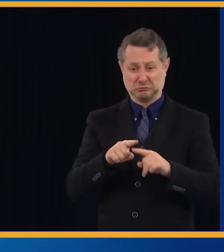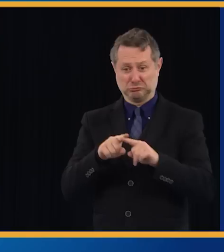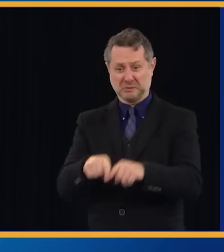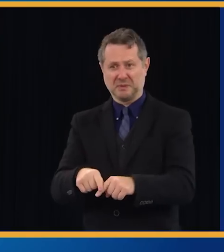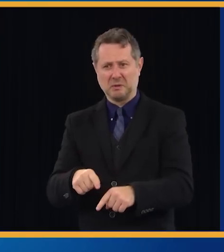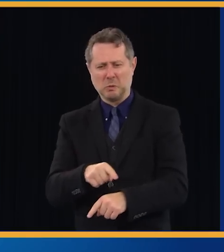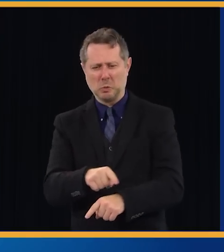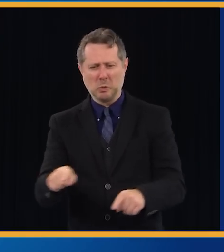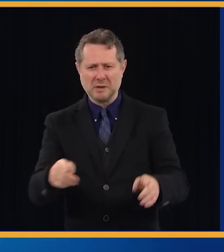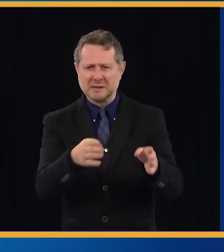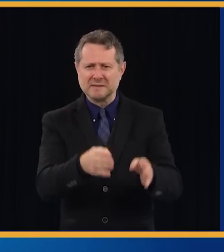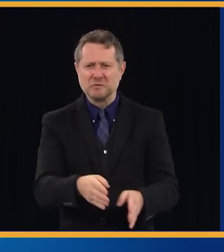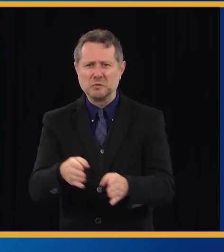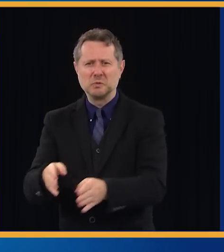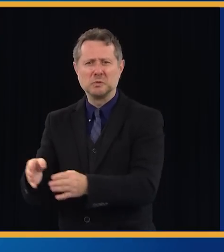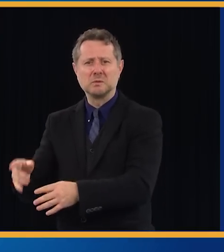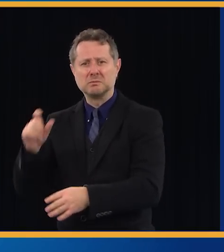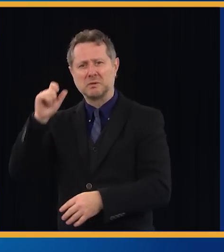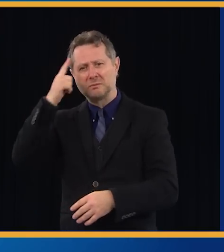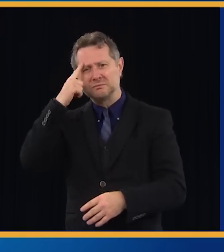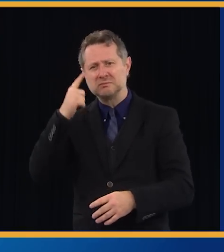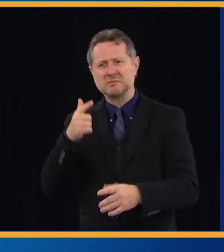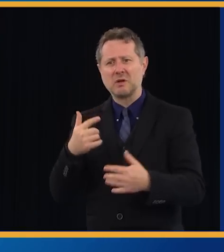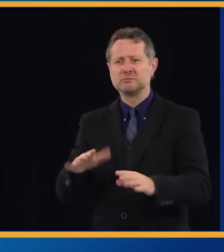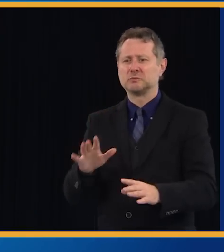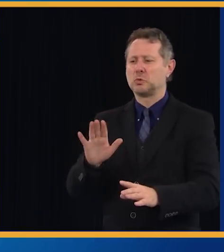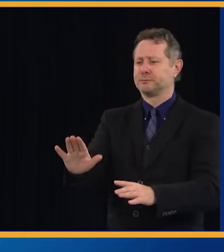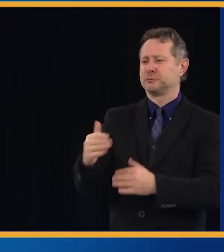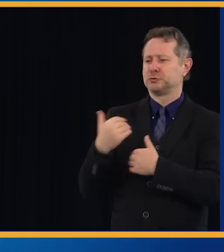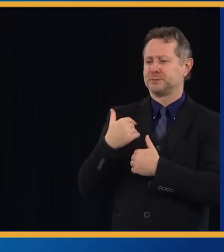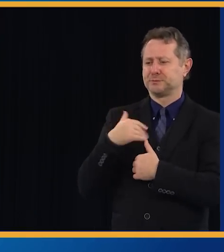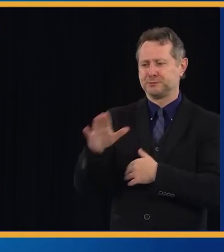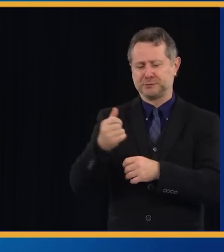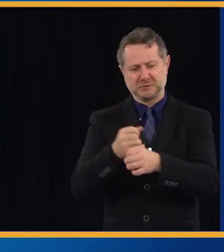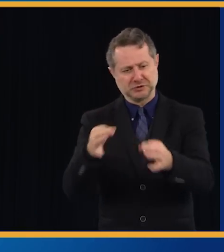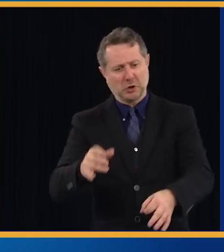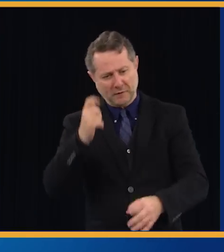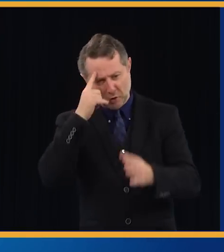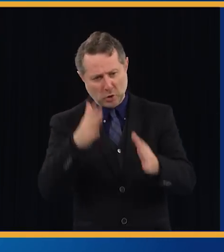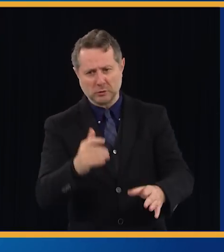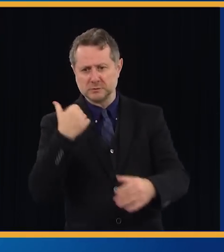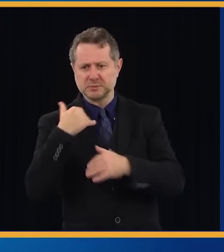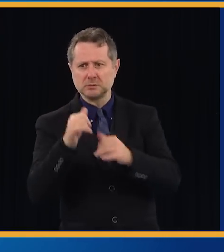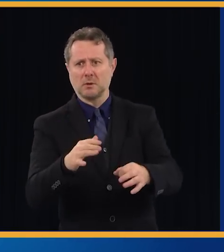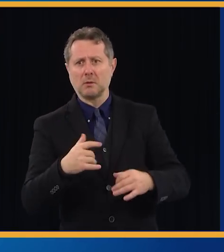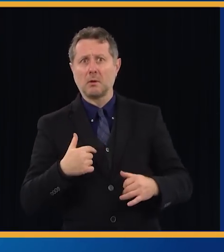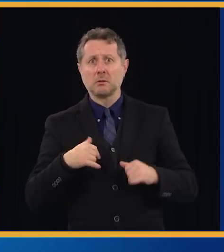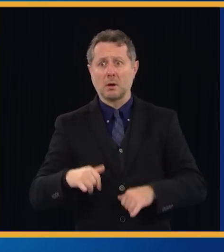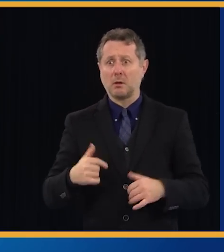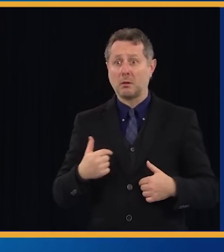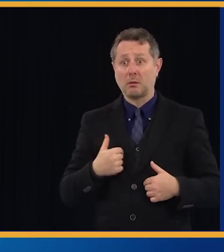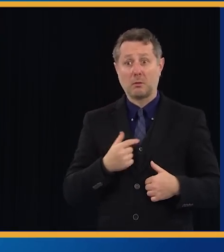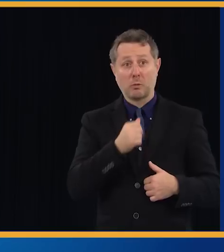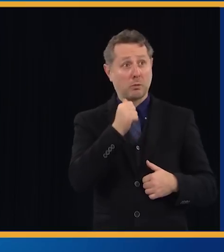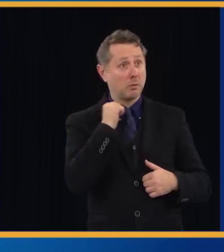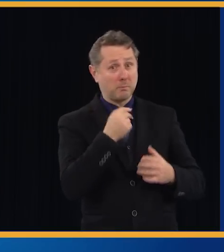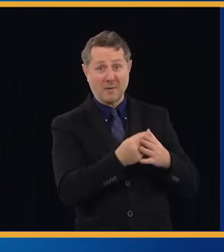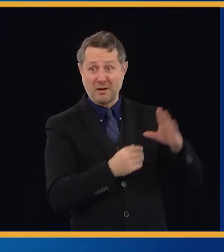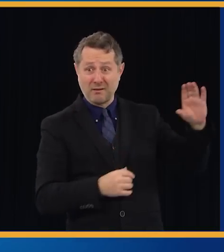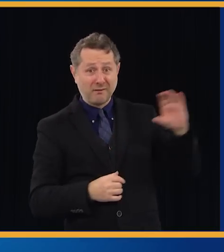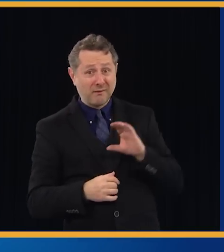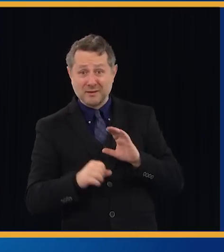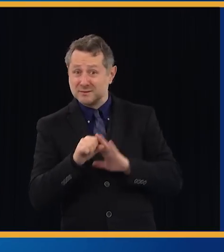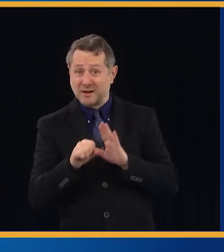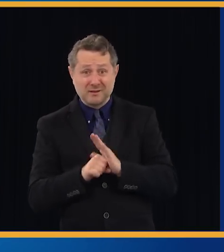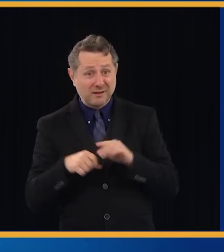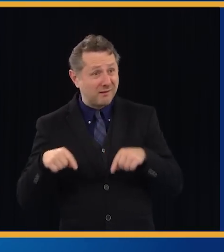We've established that. It's up to this governor, it's up to this governor, it's up to this governor. But then you're not going to fund the state government? You